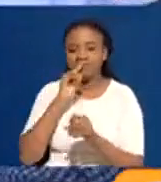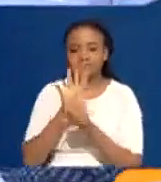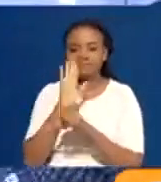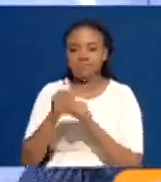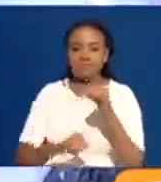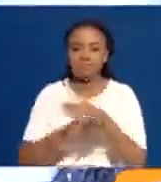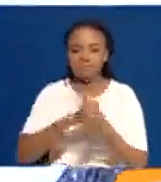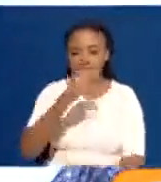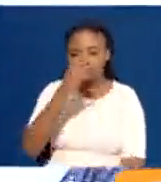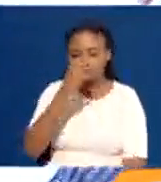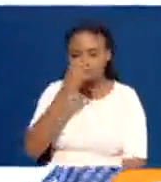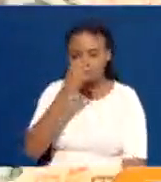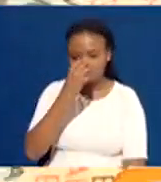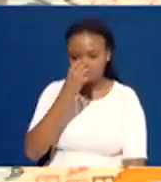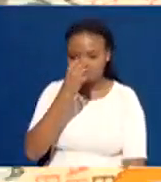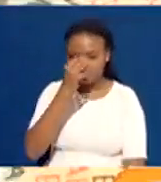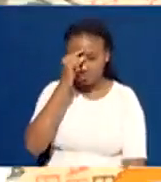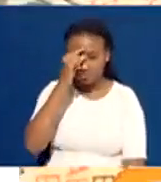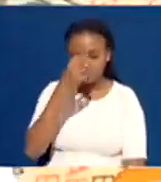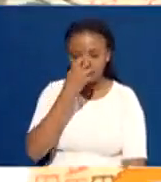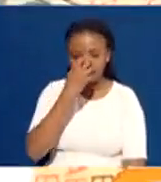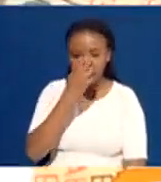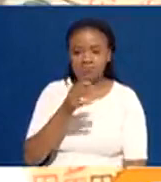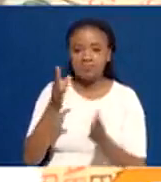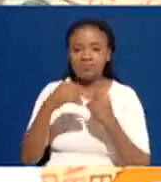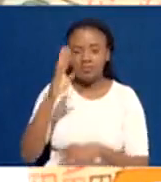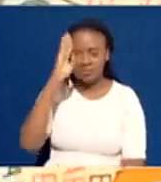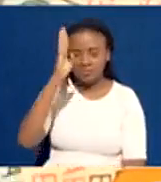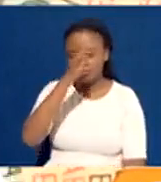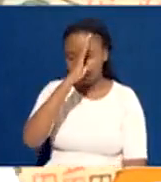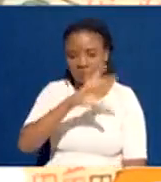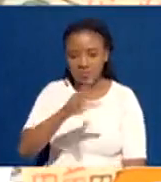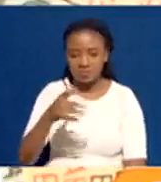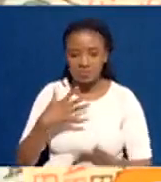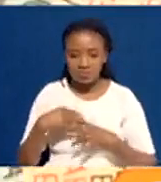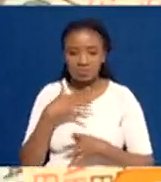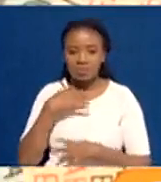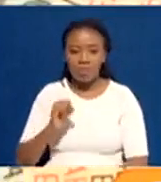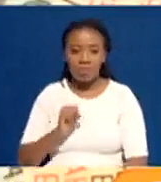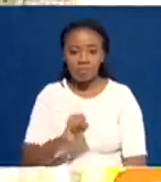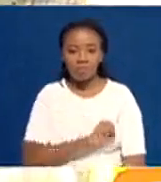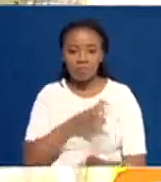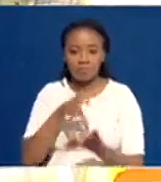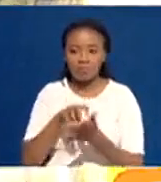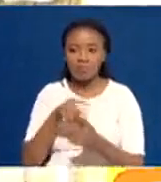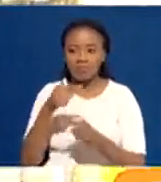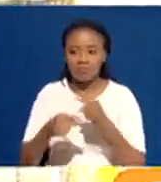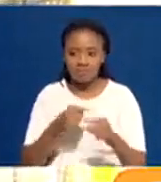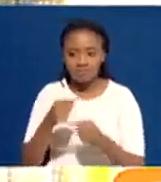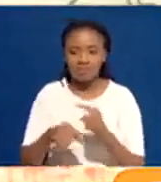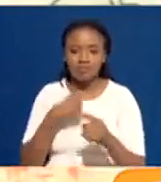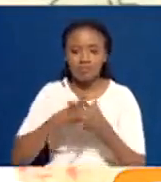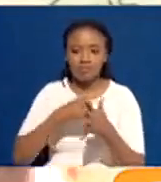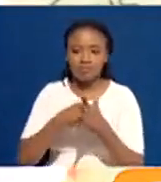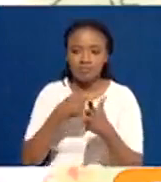President William Ruto's administration. And in Bungoma County, those eyeing the Senate seat continued wooing electorates for the 8th December